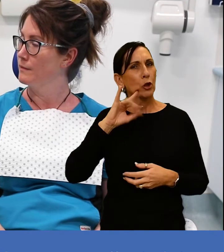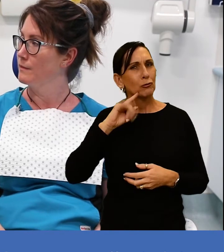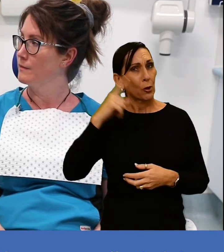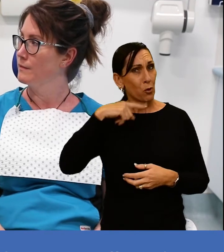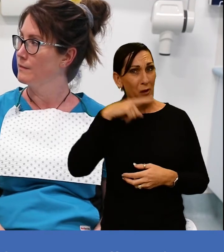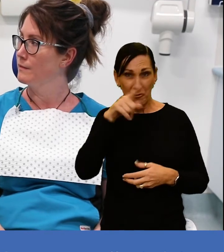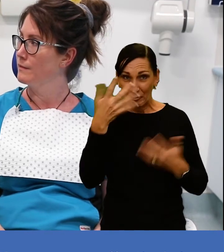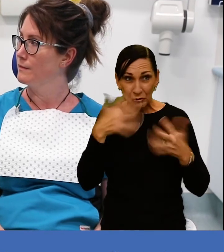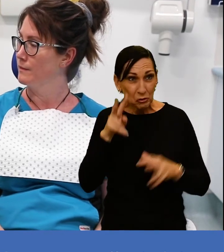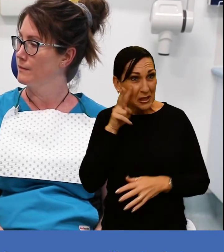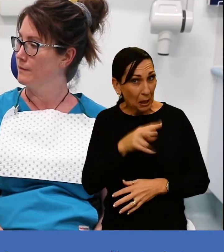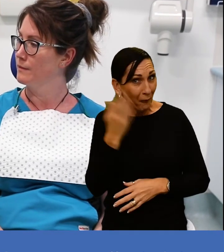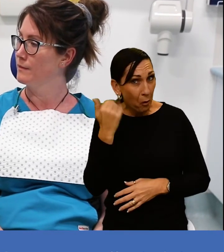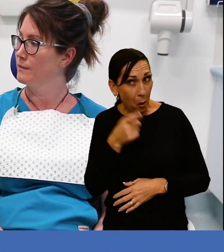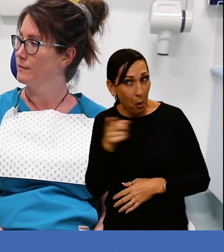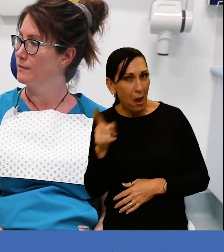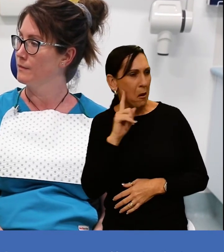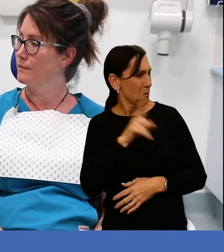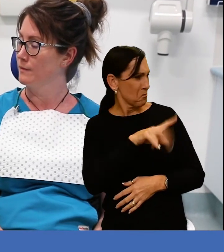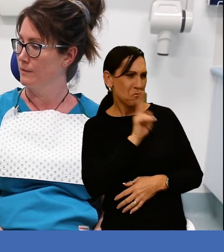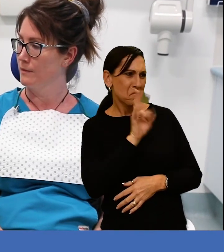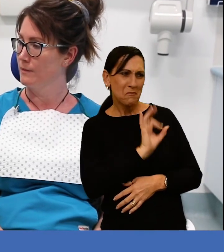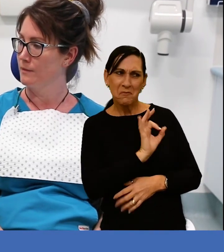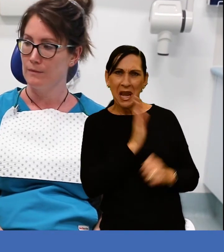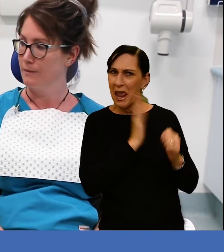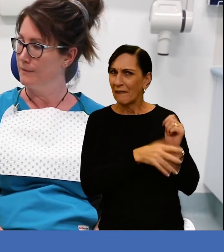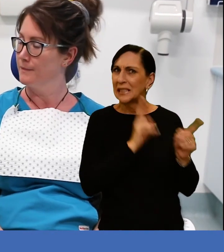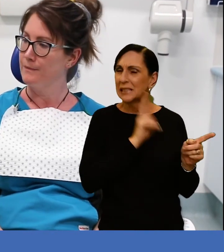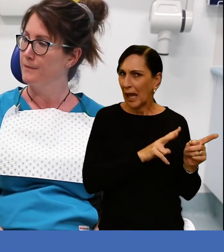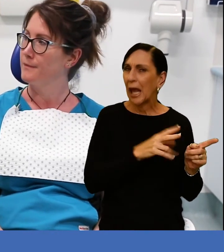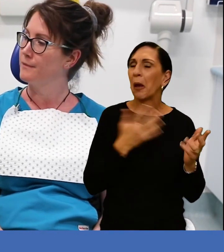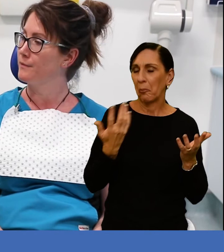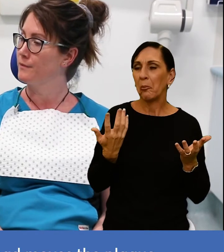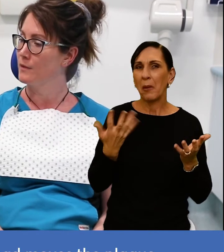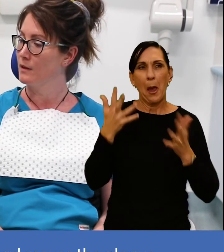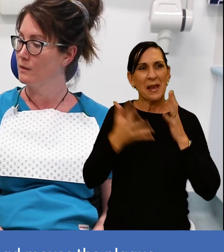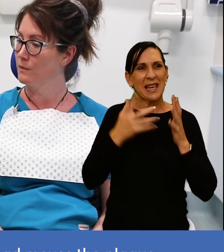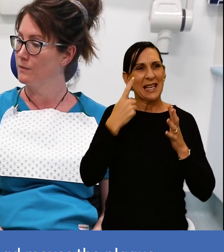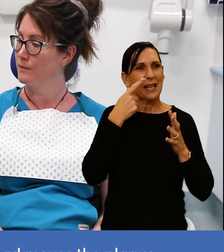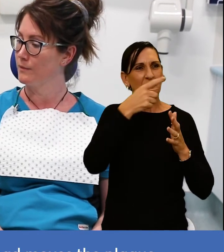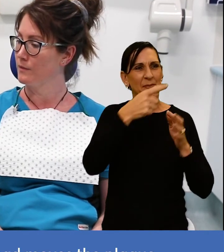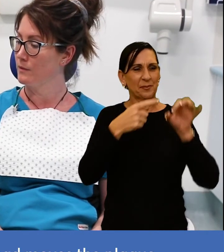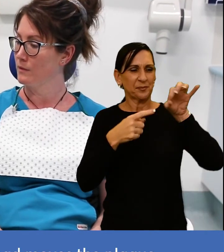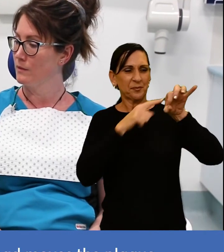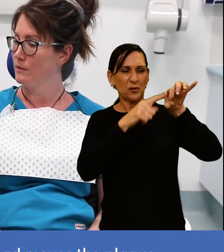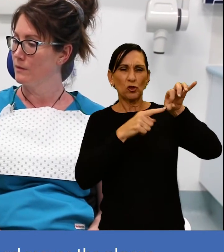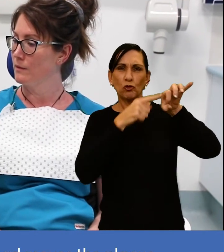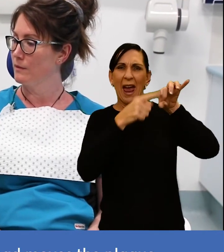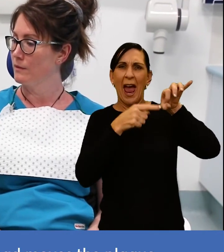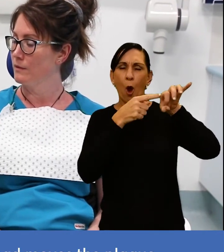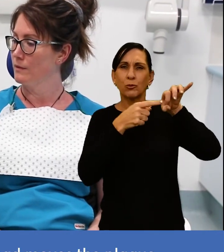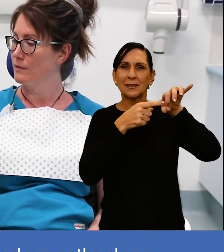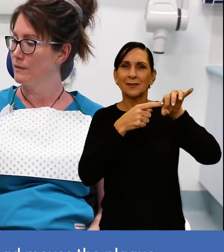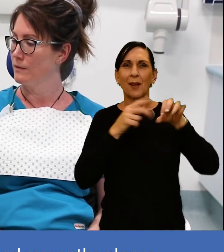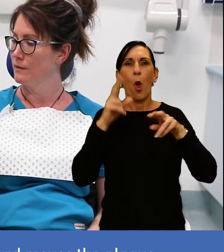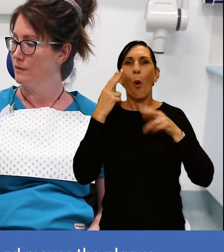effectively is the introduction of an electric toothbrush. Have you ever seen one of these? No. So the idea of the electric toothbrush,